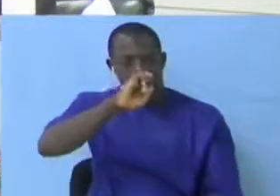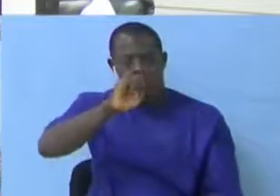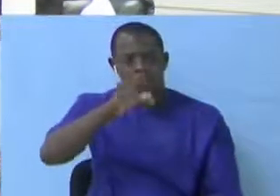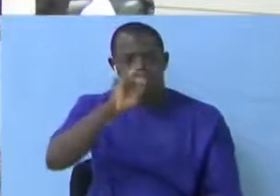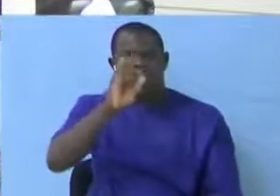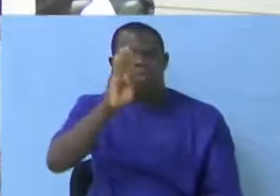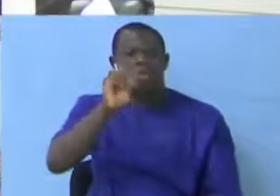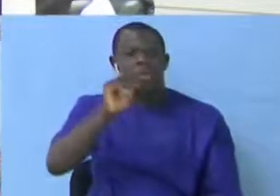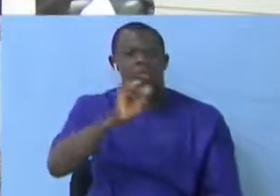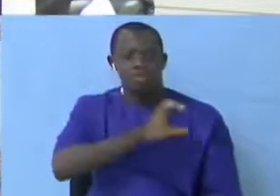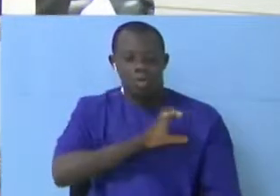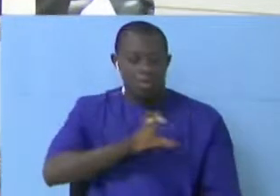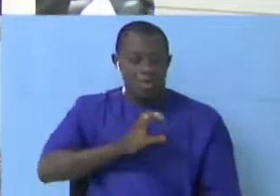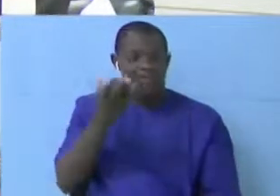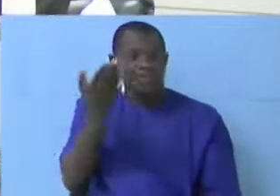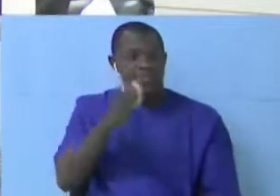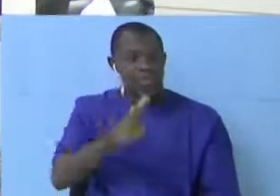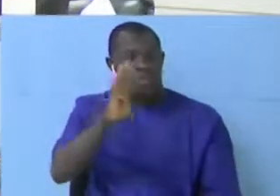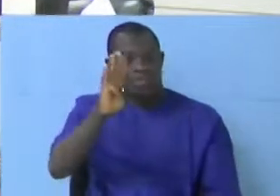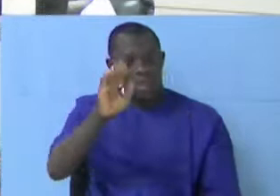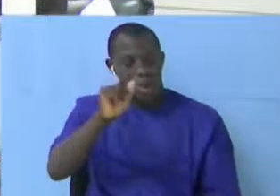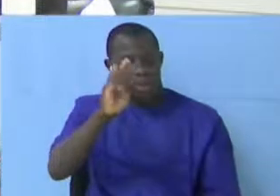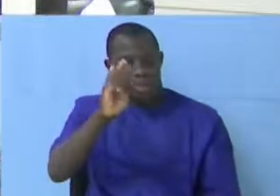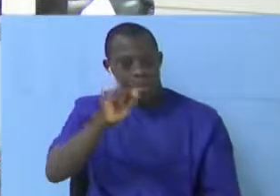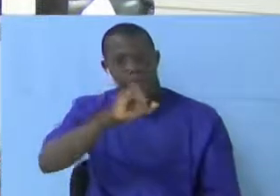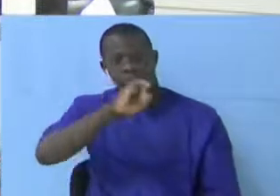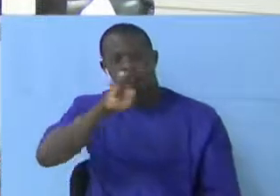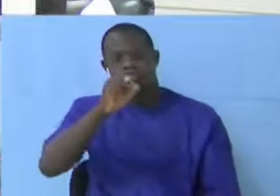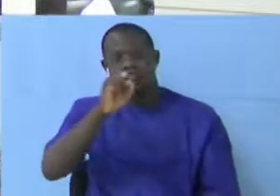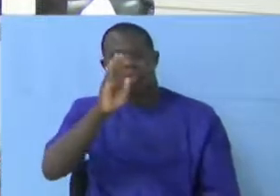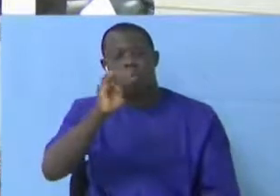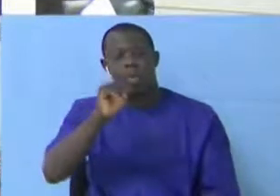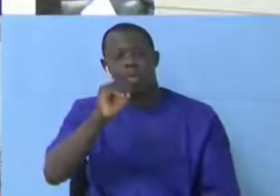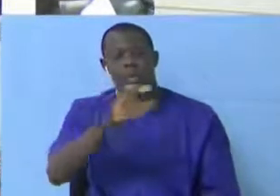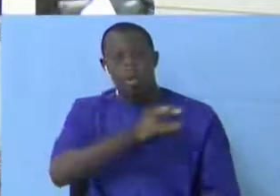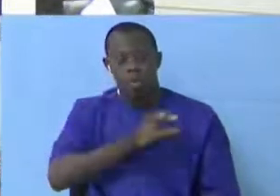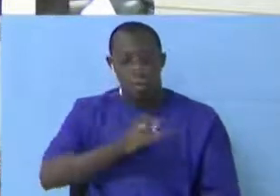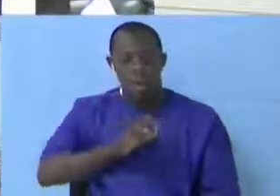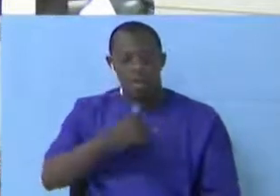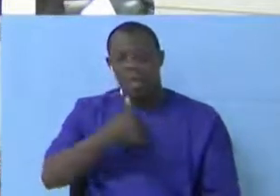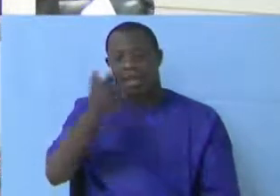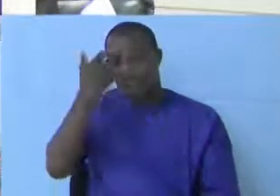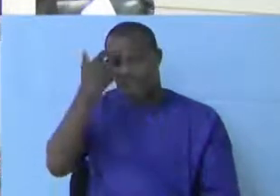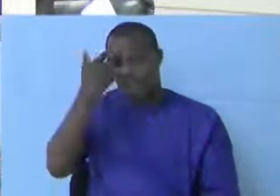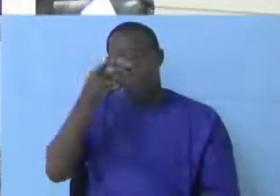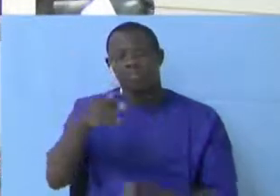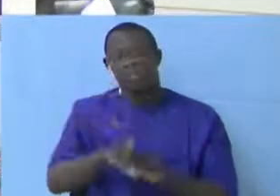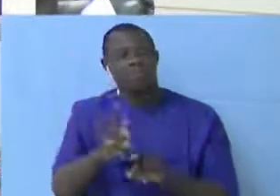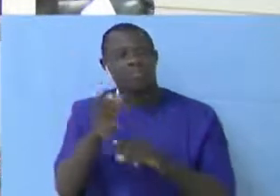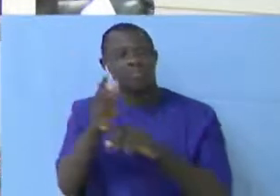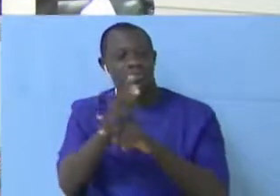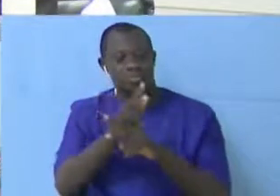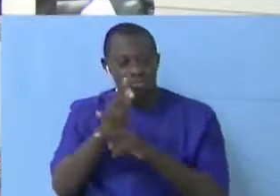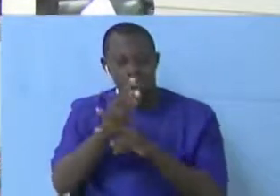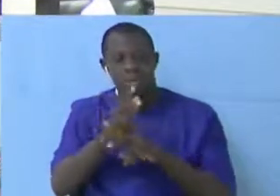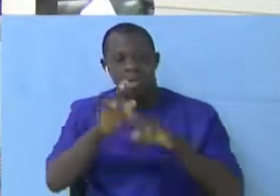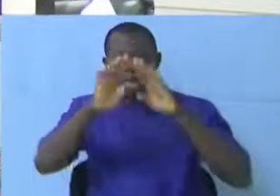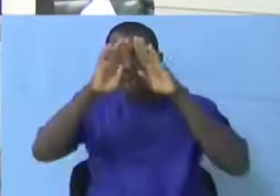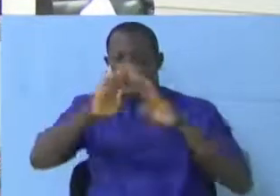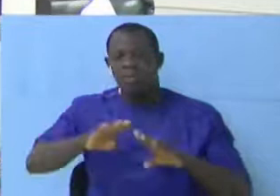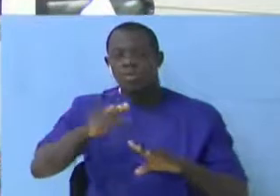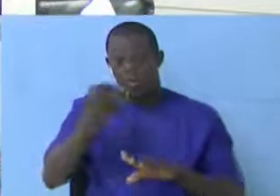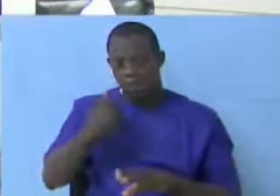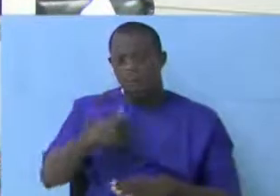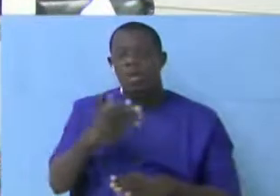From Baba Job's compound. Because I think the Navy, the state guard people brought, they were with a pickup. State